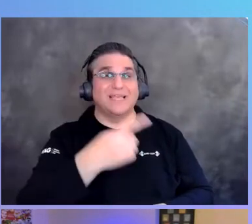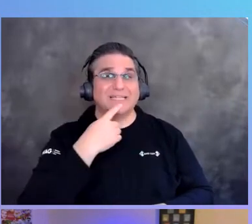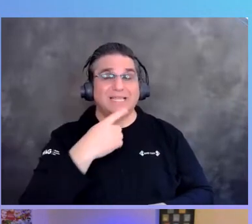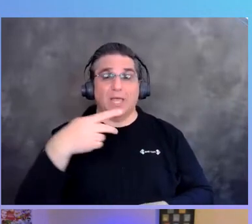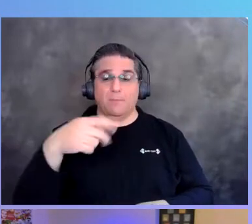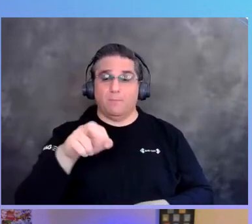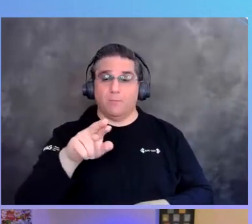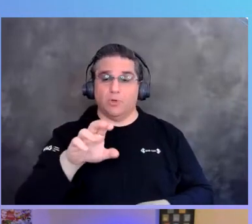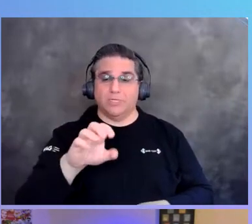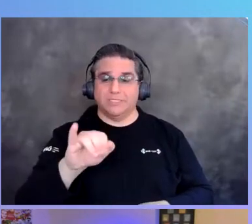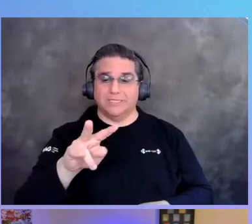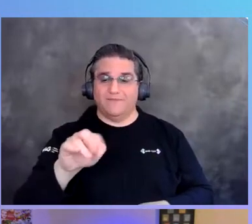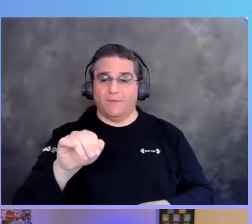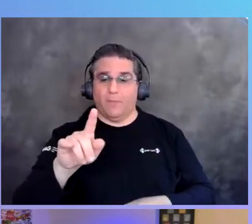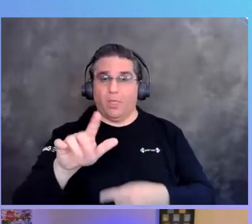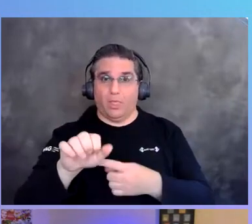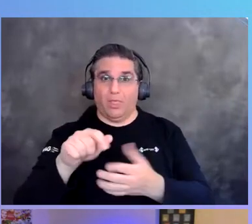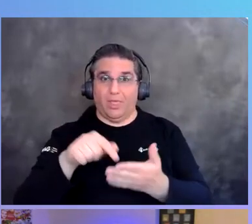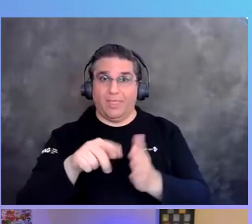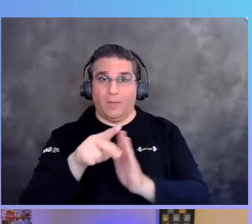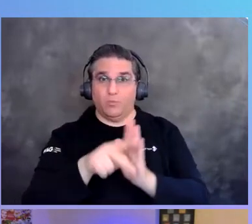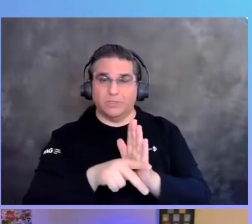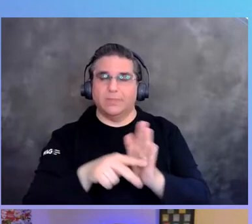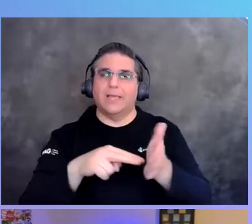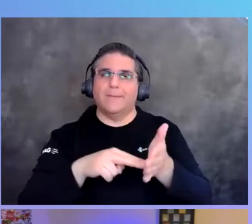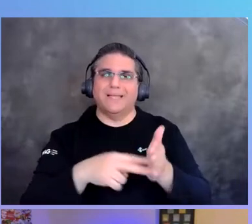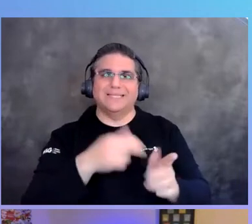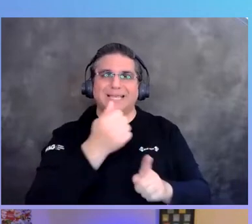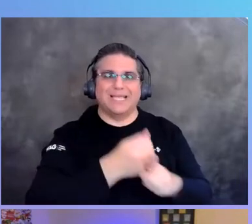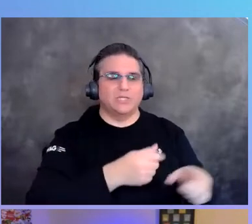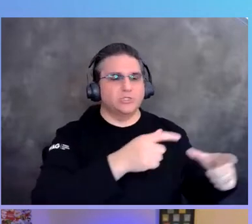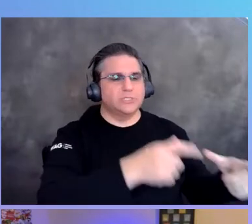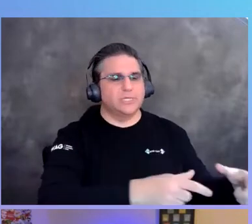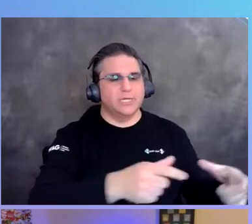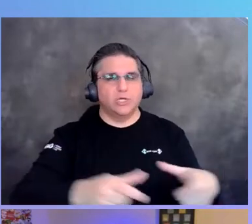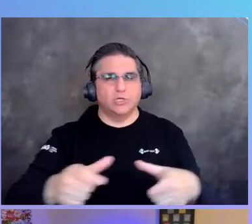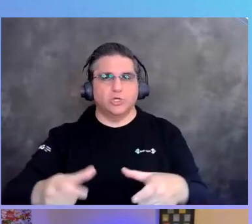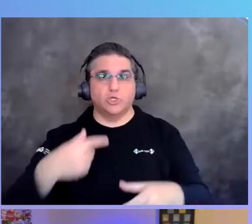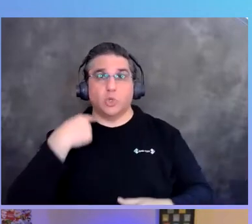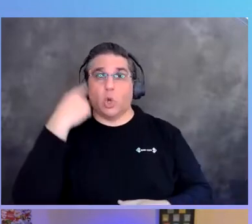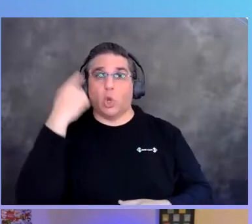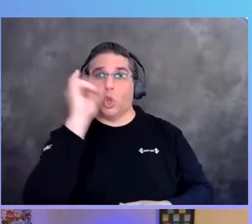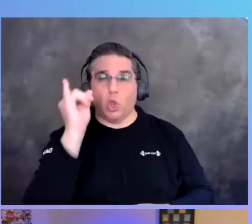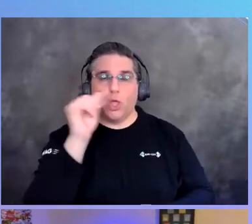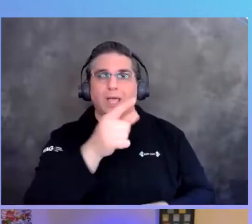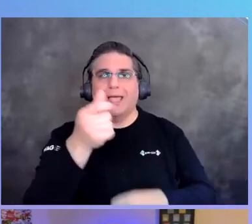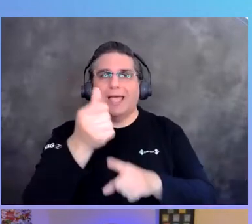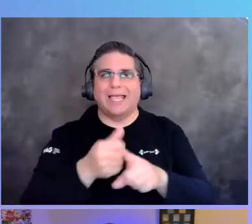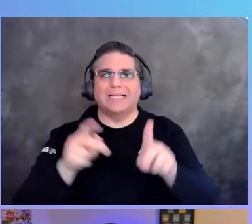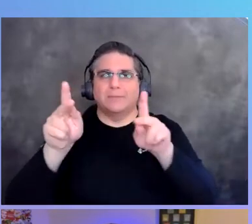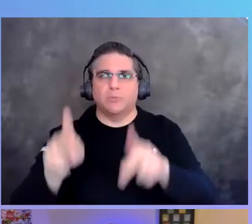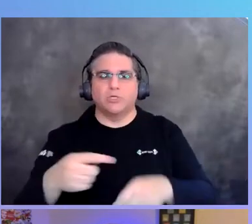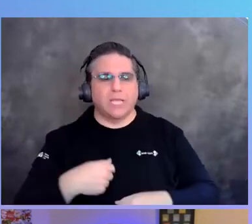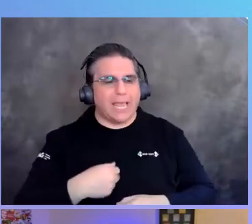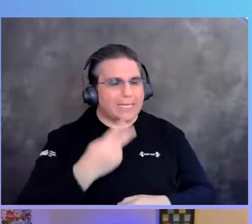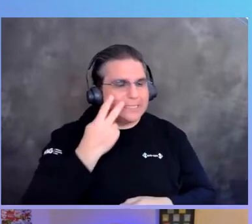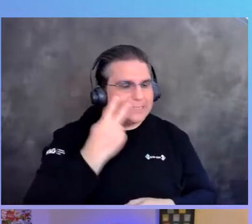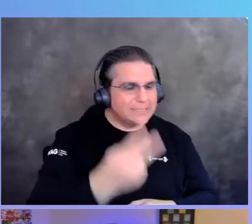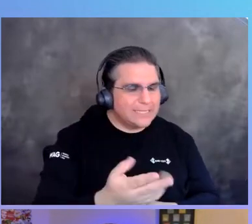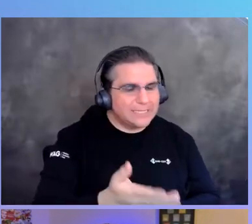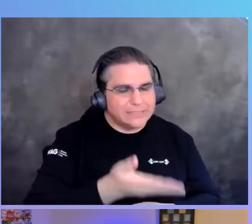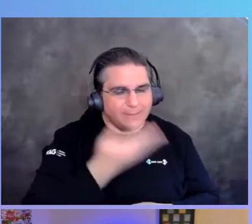principle is like ensuring that each dish is presented in a way that every guest can see, smell, and find information about the